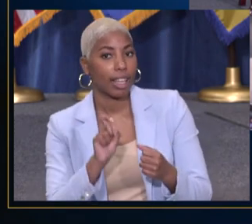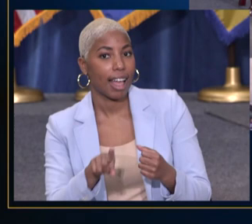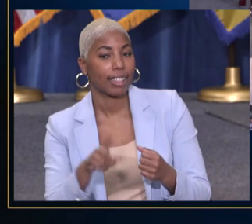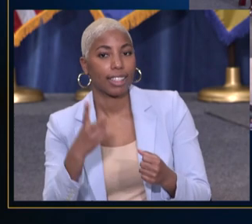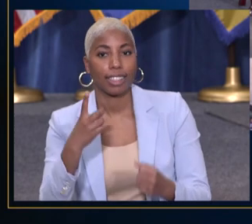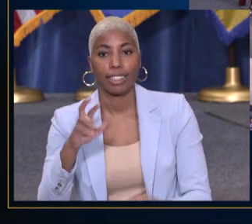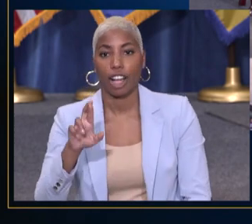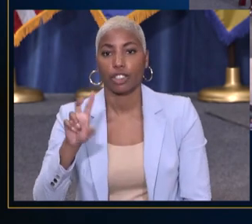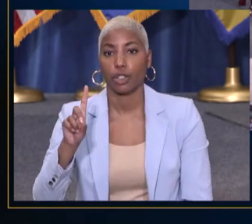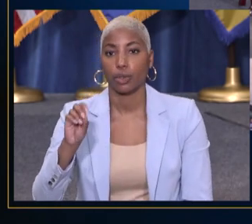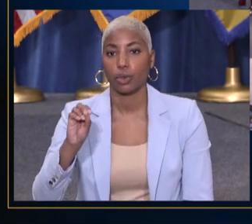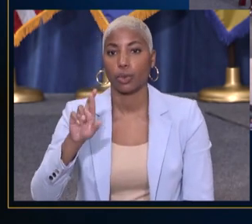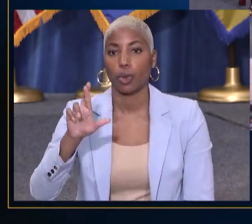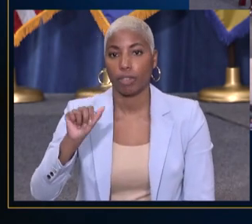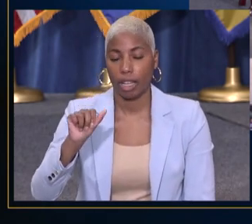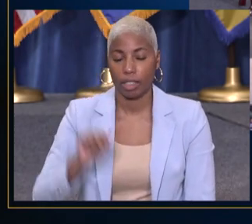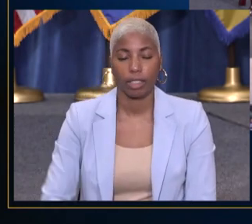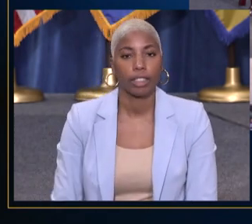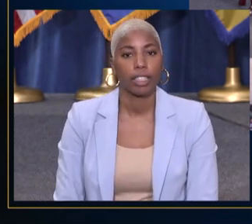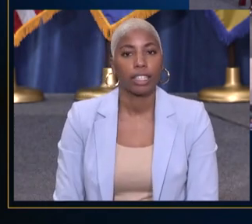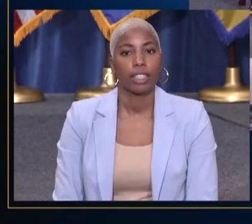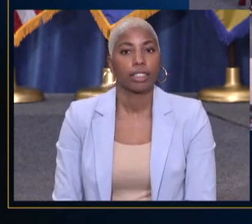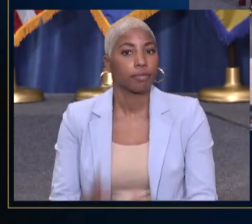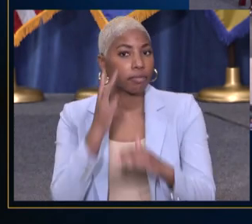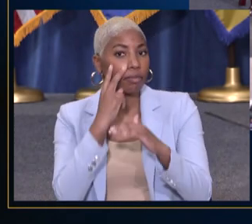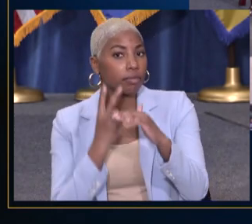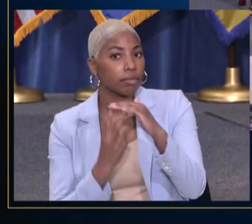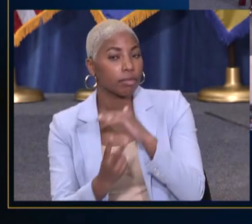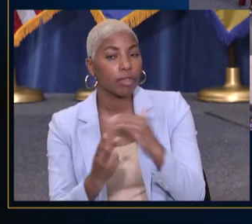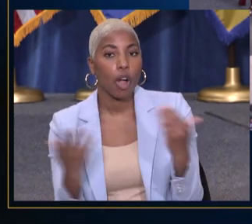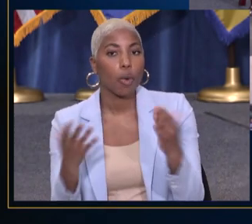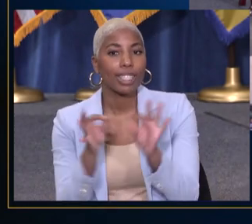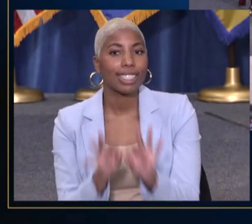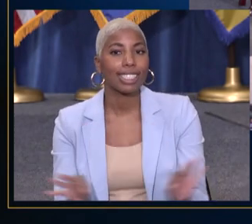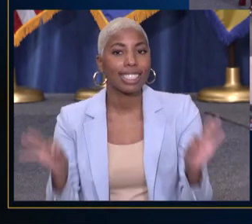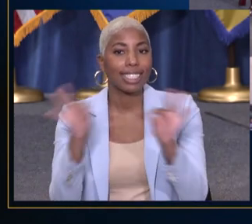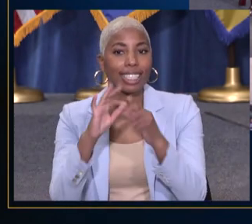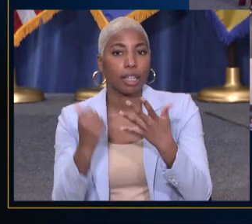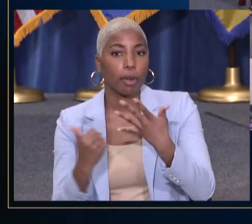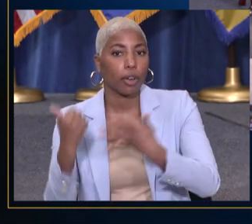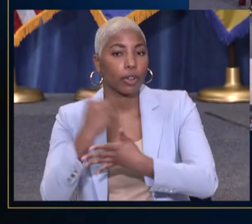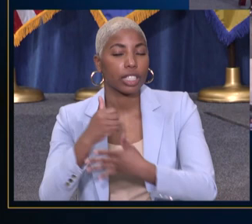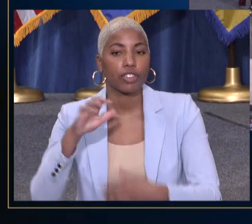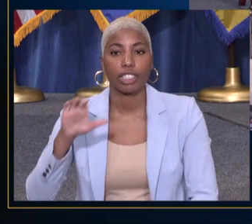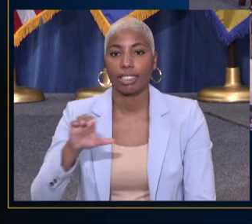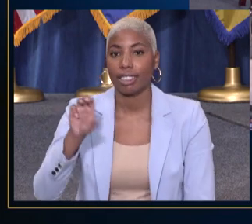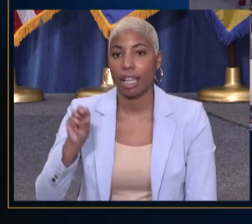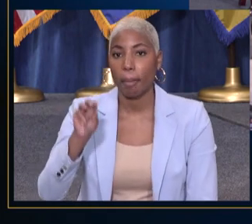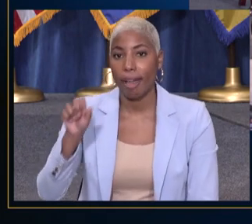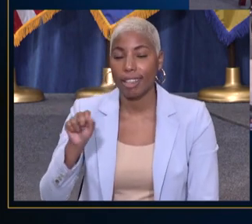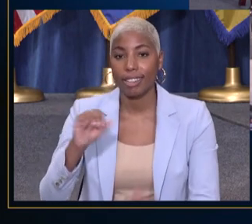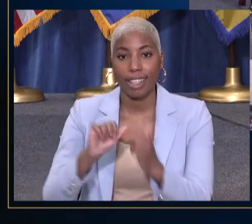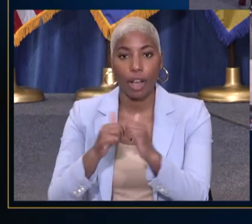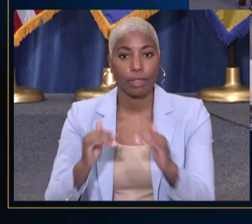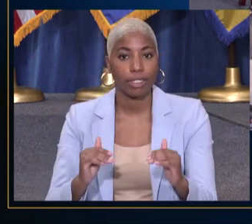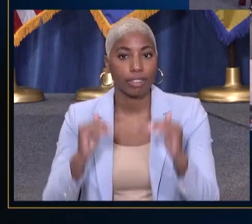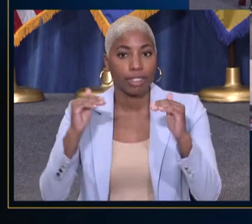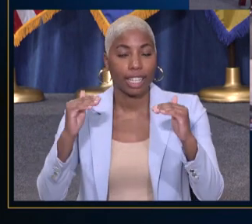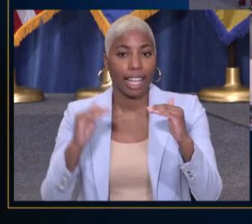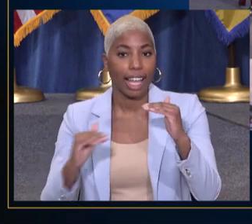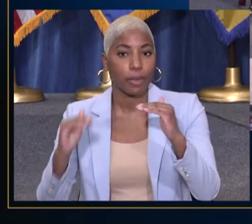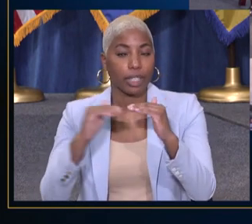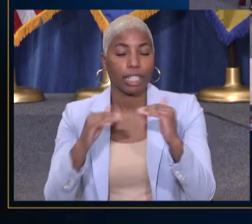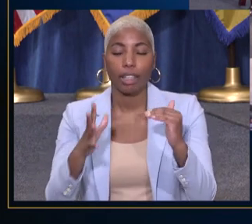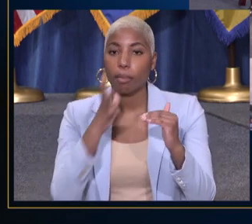Dr. Dora, looking ahead, what are the key priorities for CMS in advancing equity in maternal health outcomes for